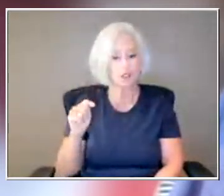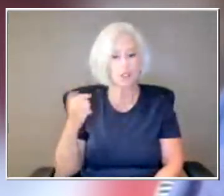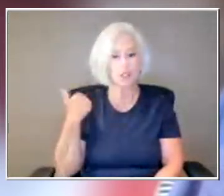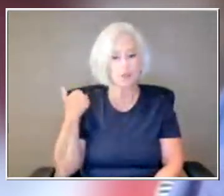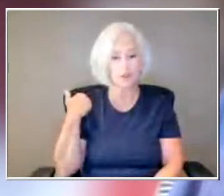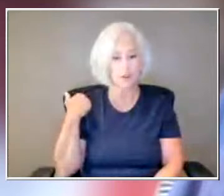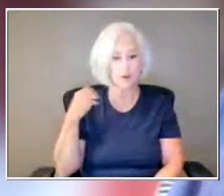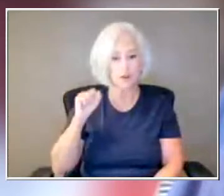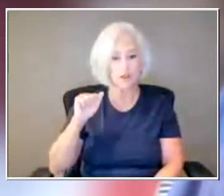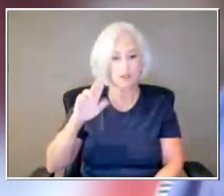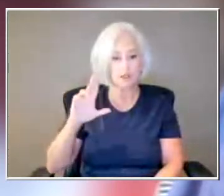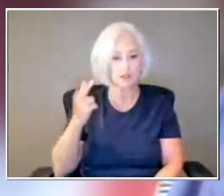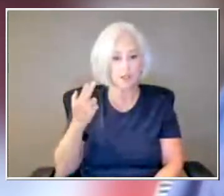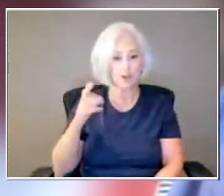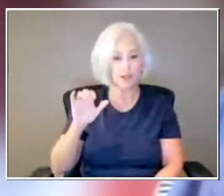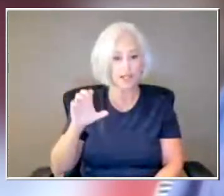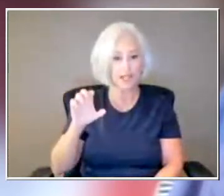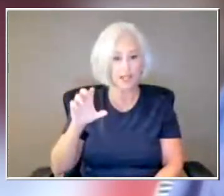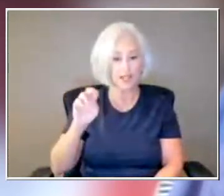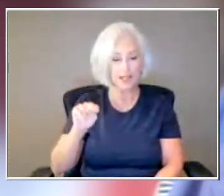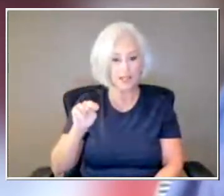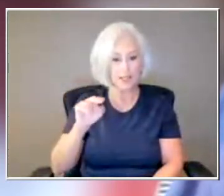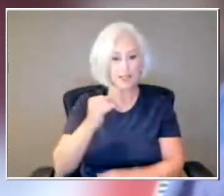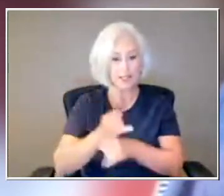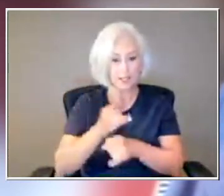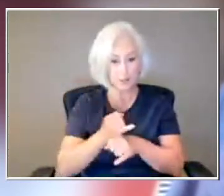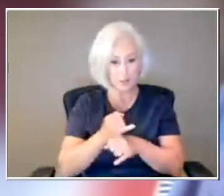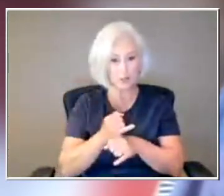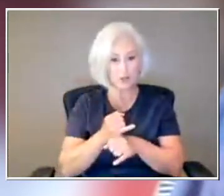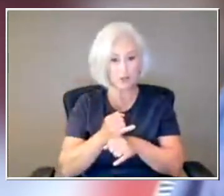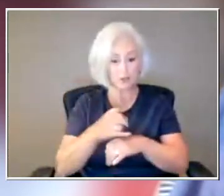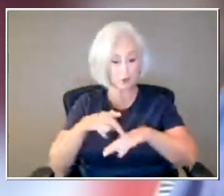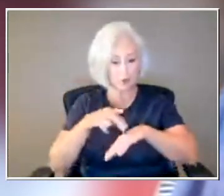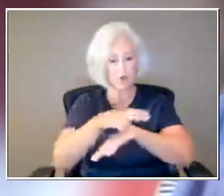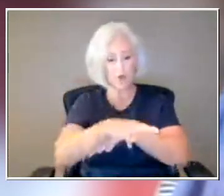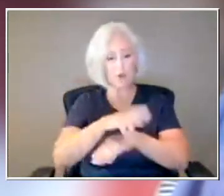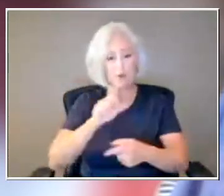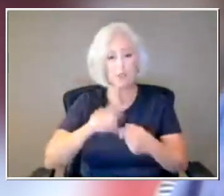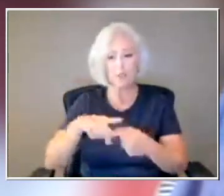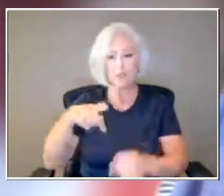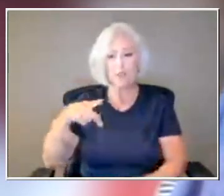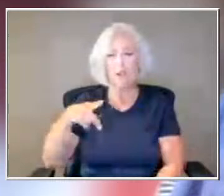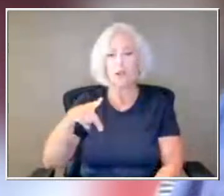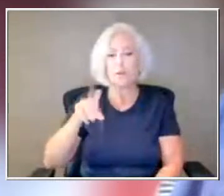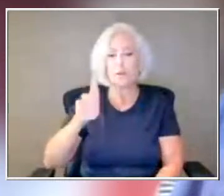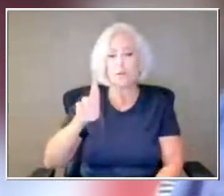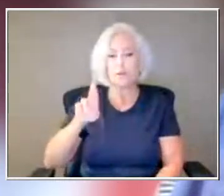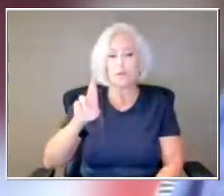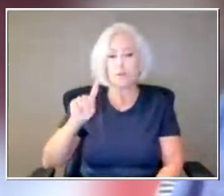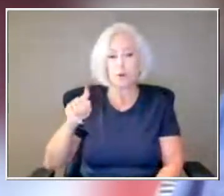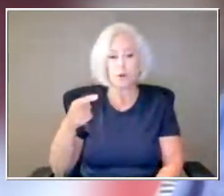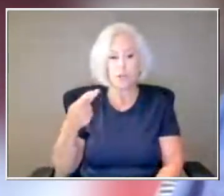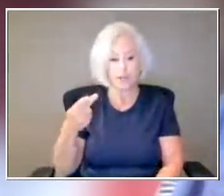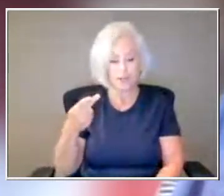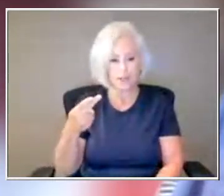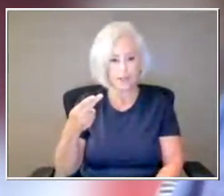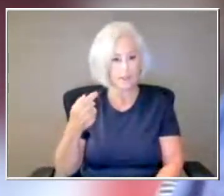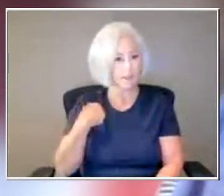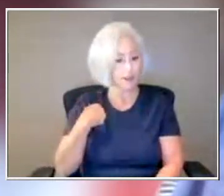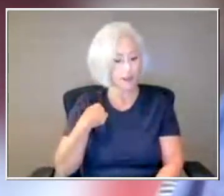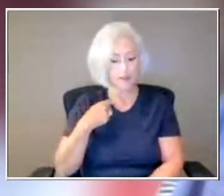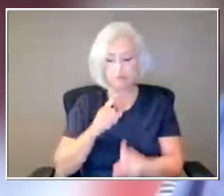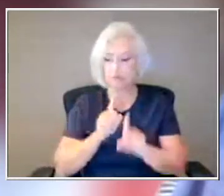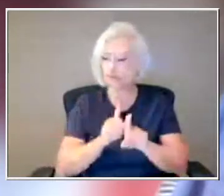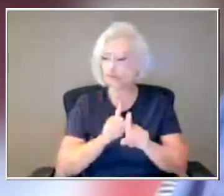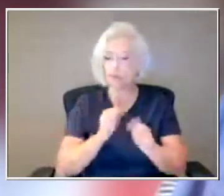Cancer Institute there, it referred me to Dr. Parikh, and I've been with him ever